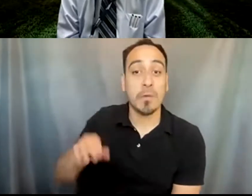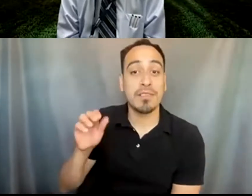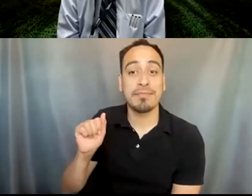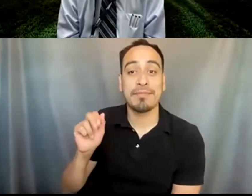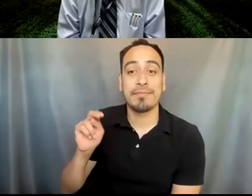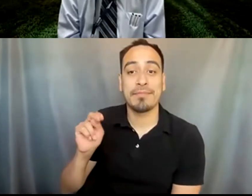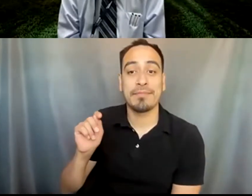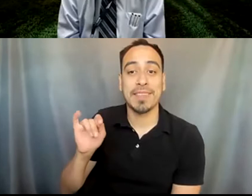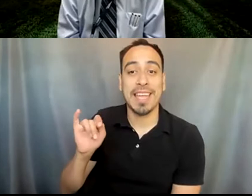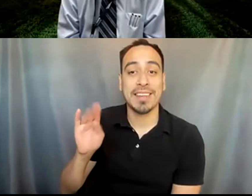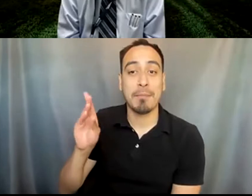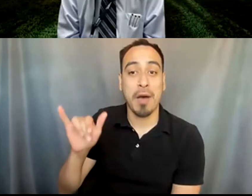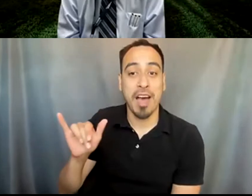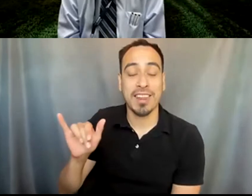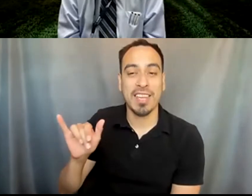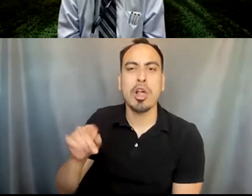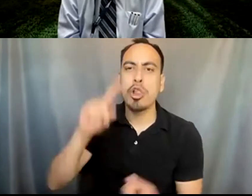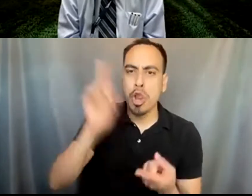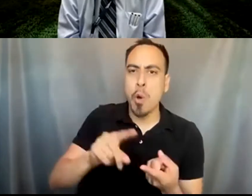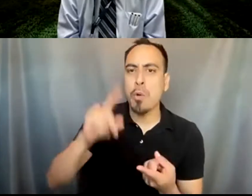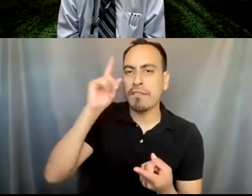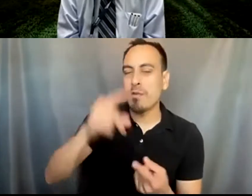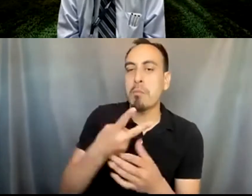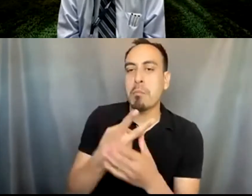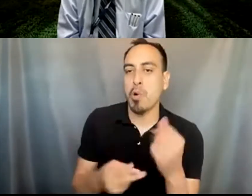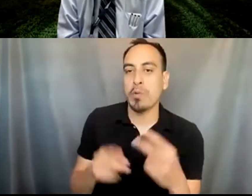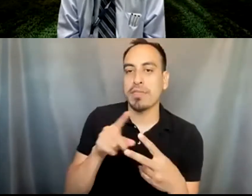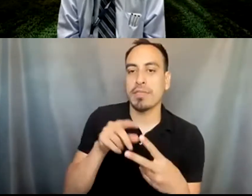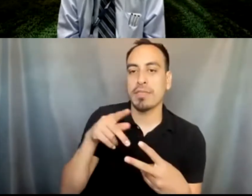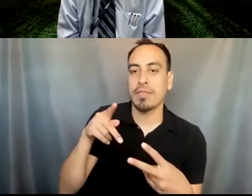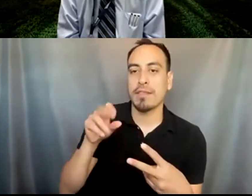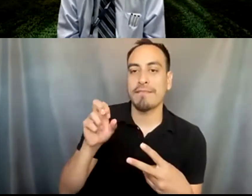for both the Pfizer and the Mrna vaccine.